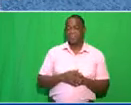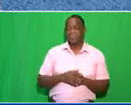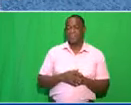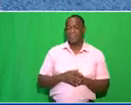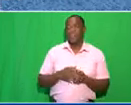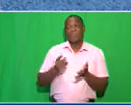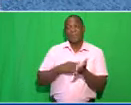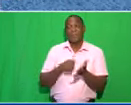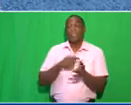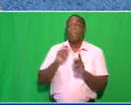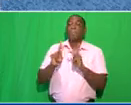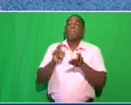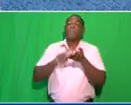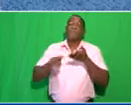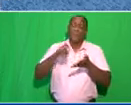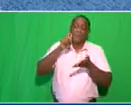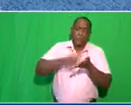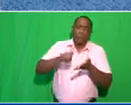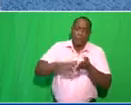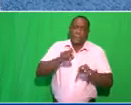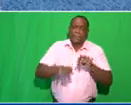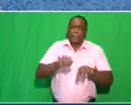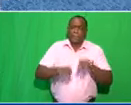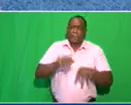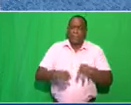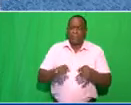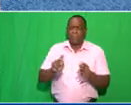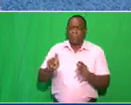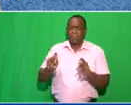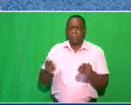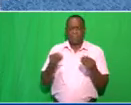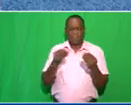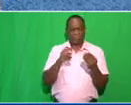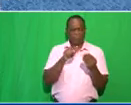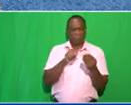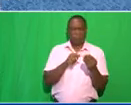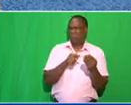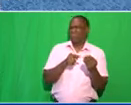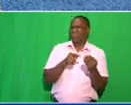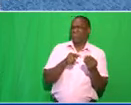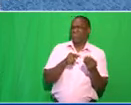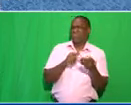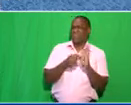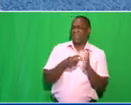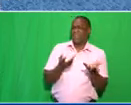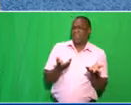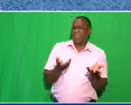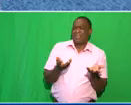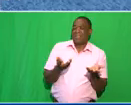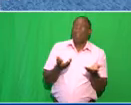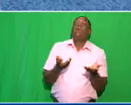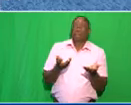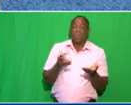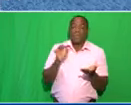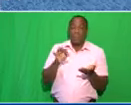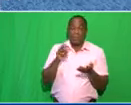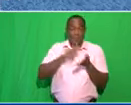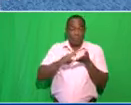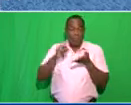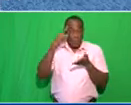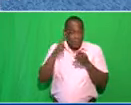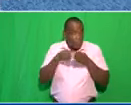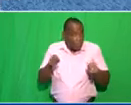is, I guess, what most academics do. But when you're writing for the public, they must understand what you're saying. They